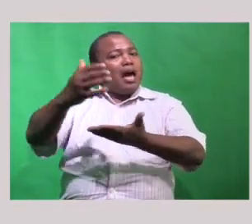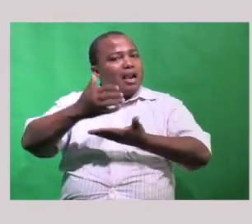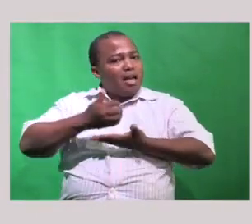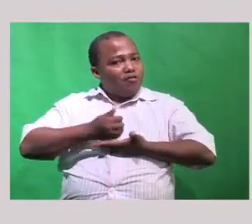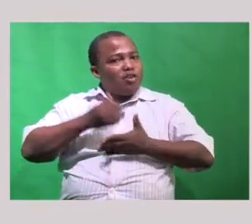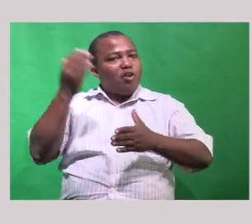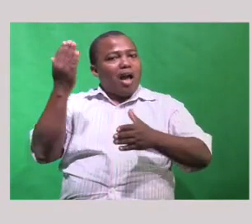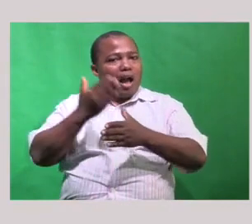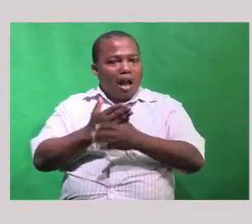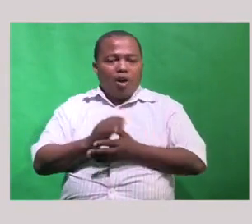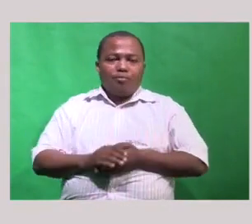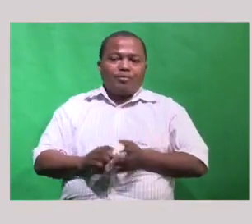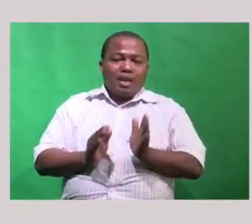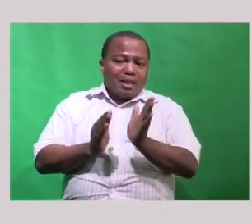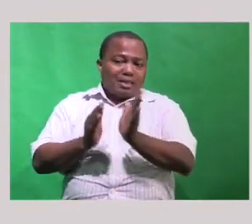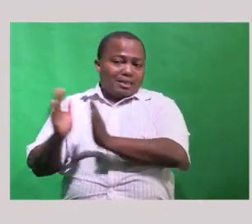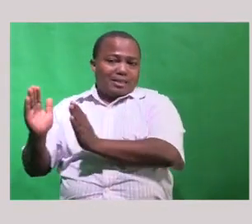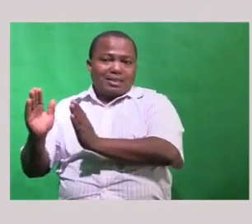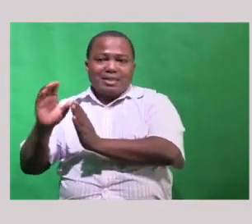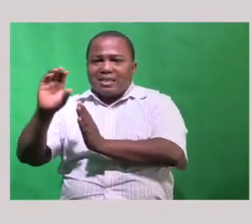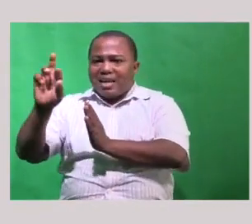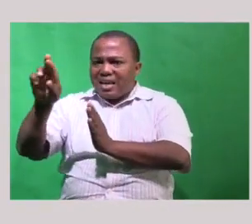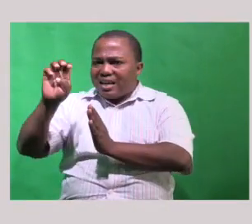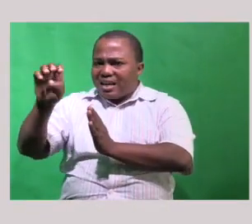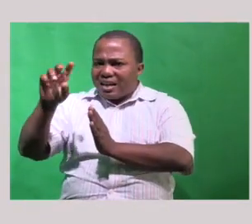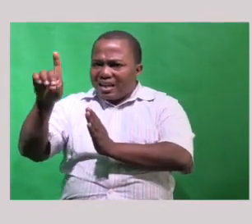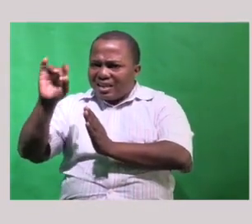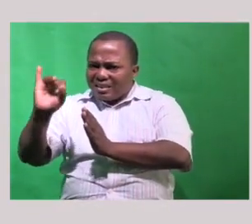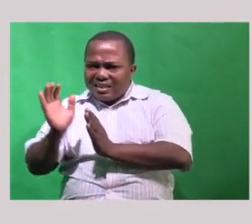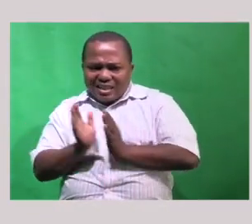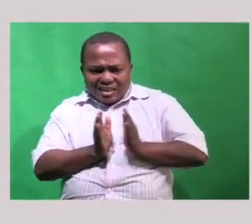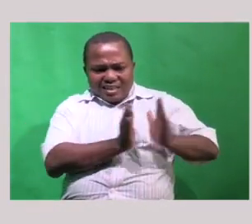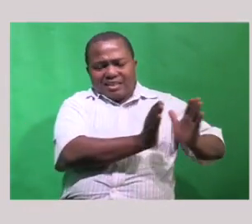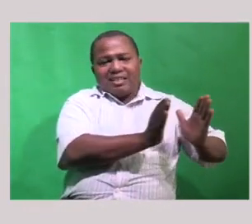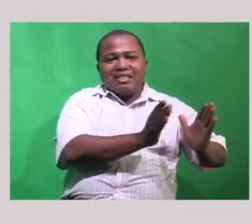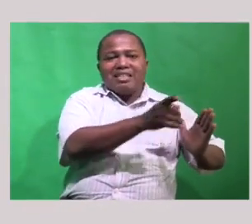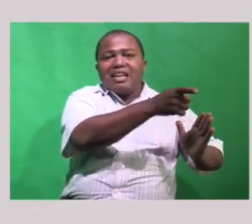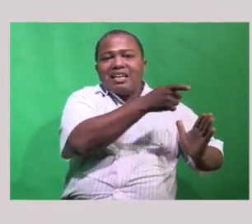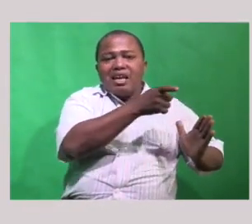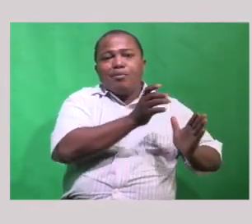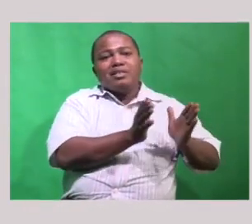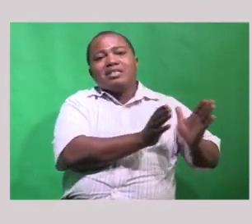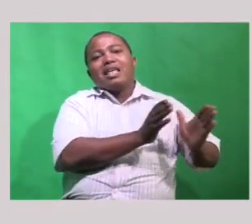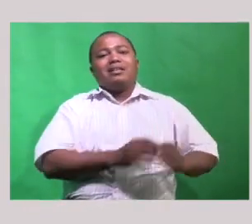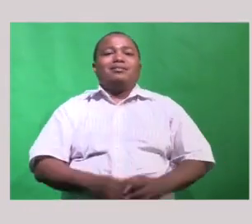Put here credit side and here debit side.